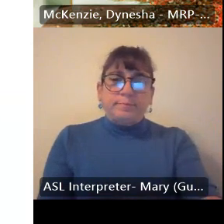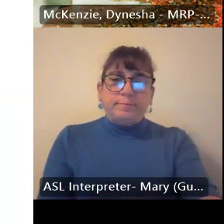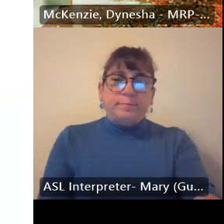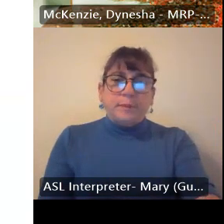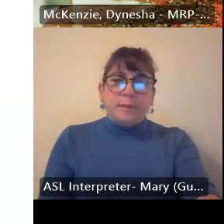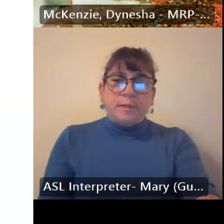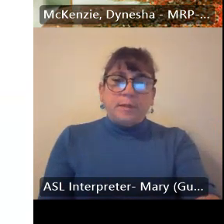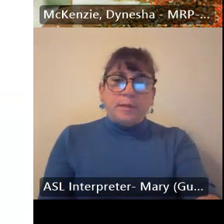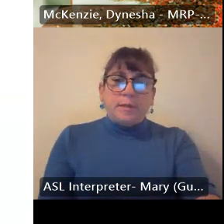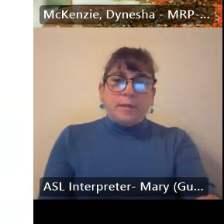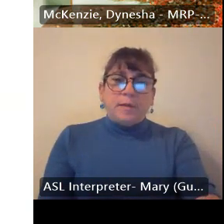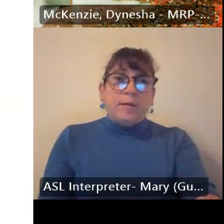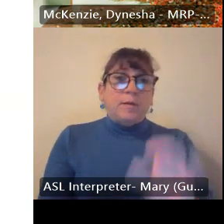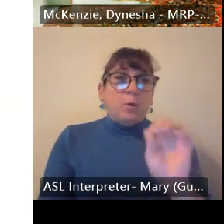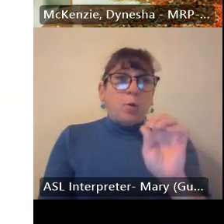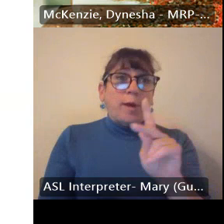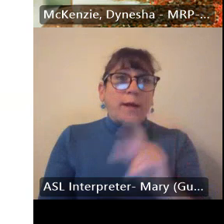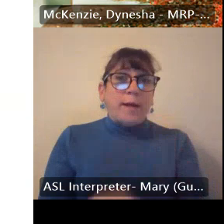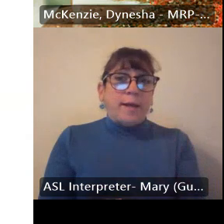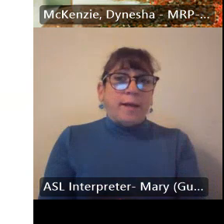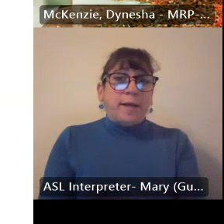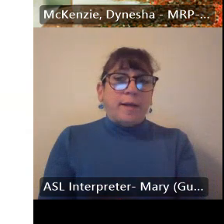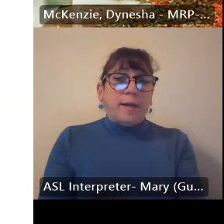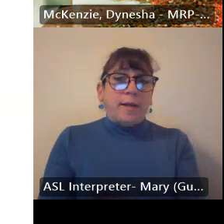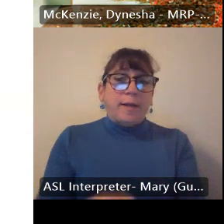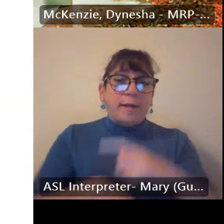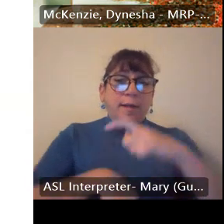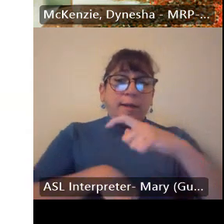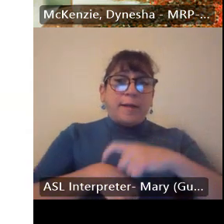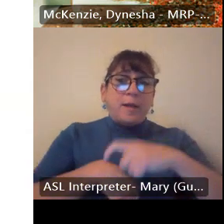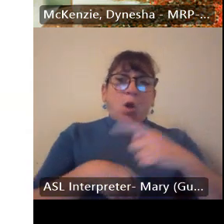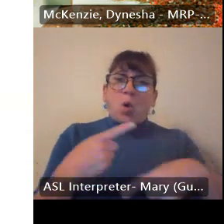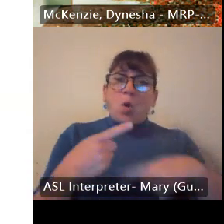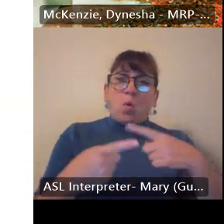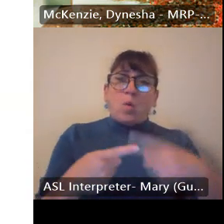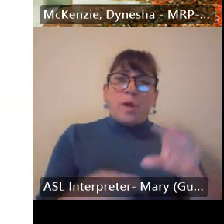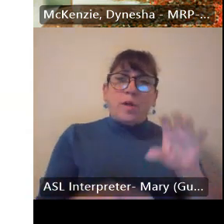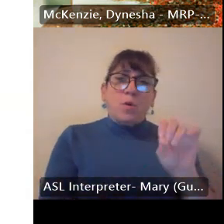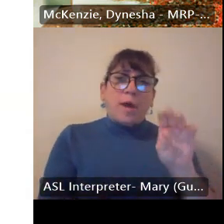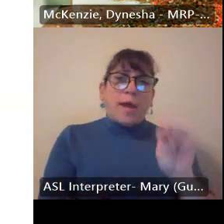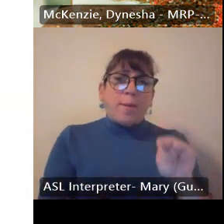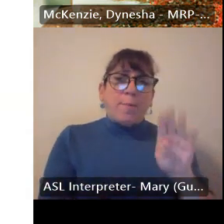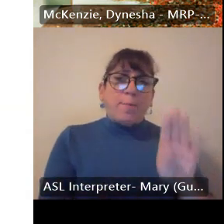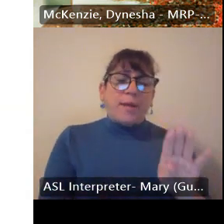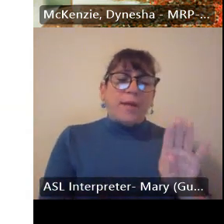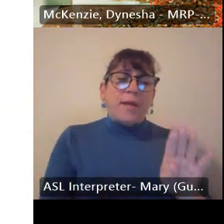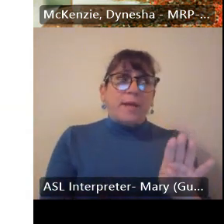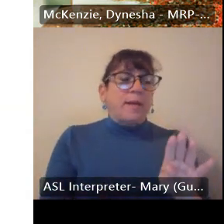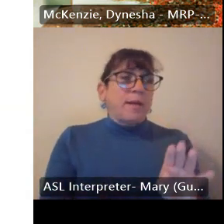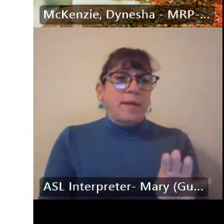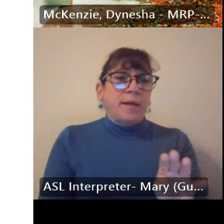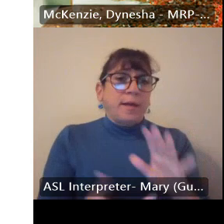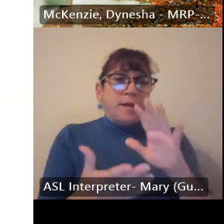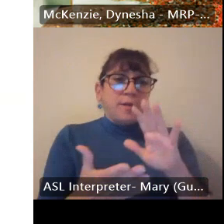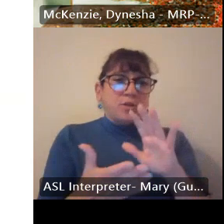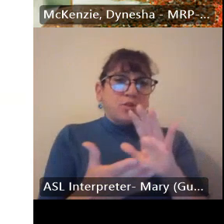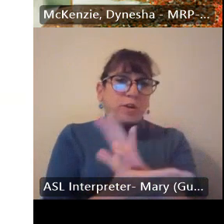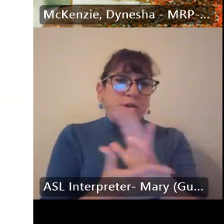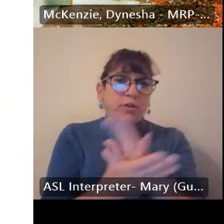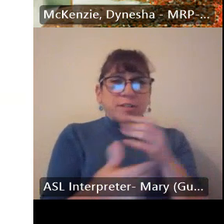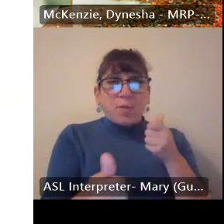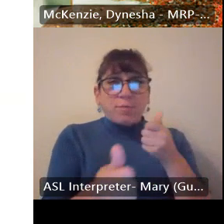up. Okay. The timing. When does OMB Circular A-11 get updated?